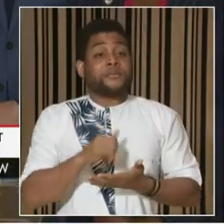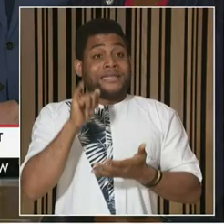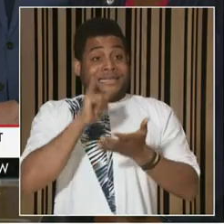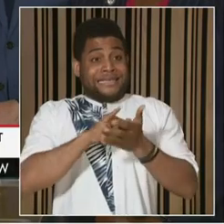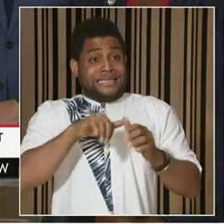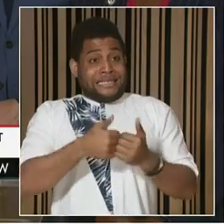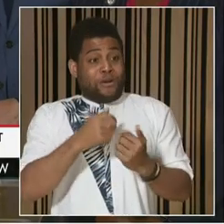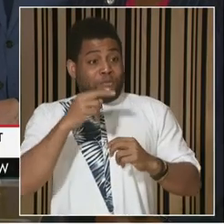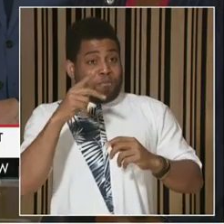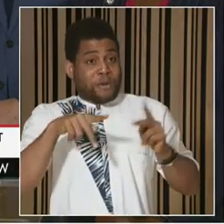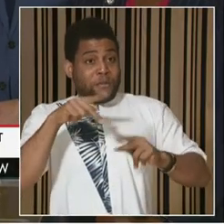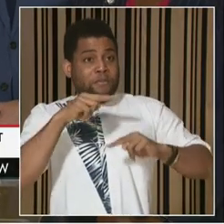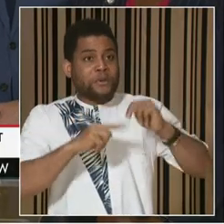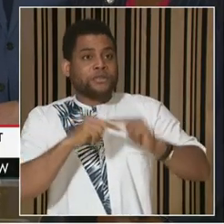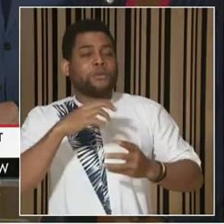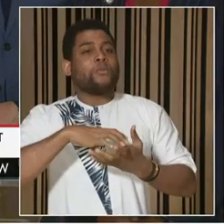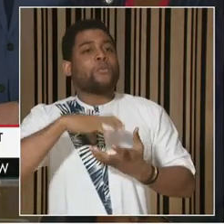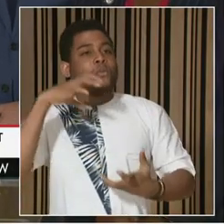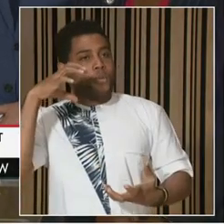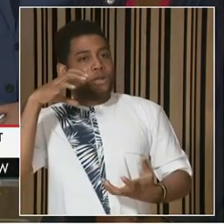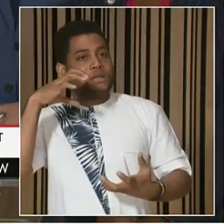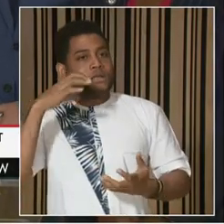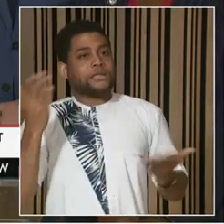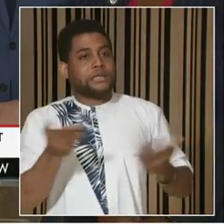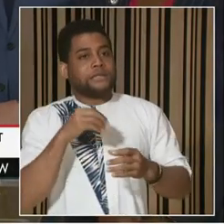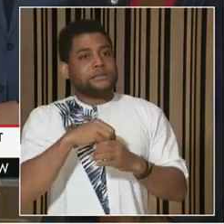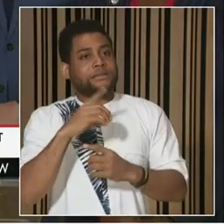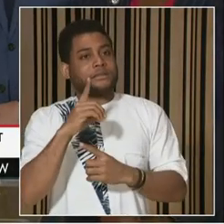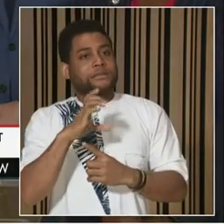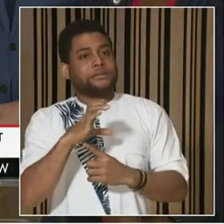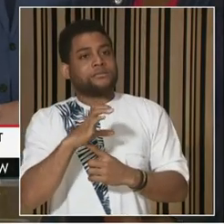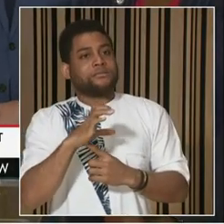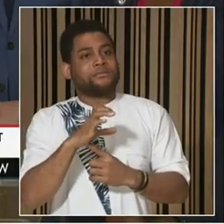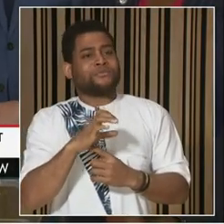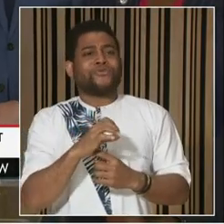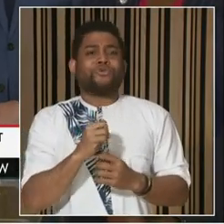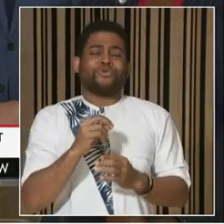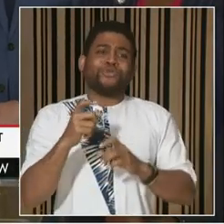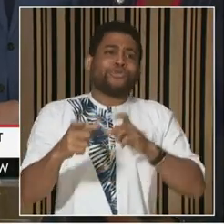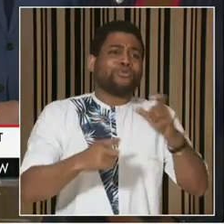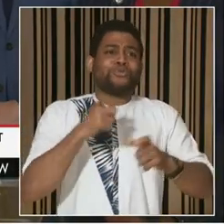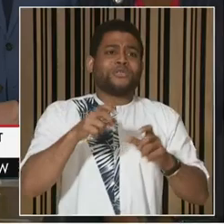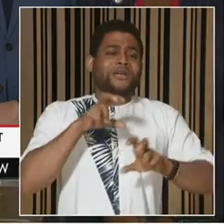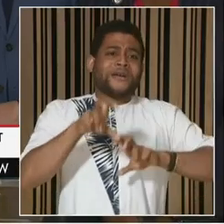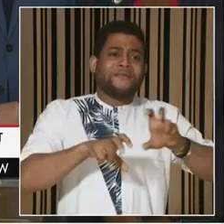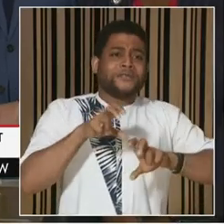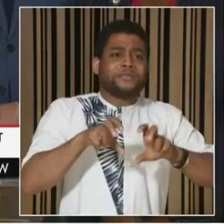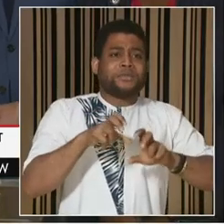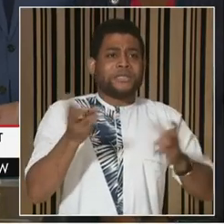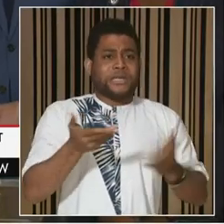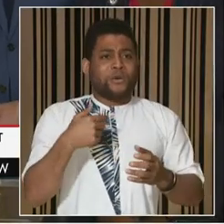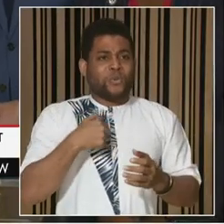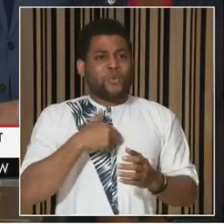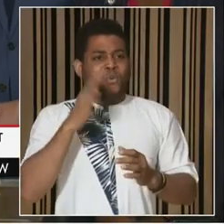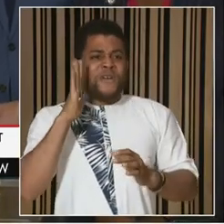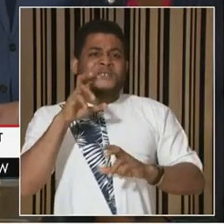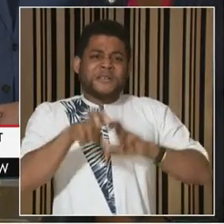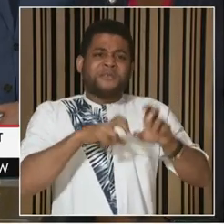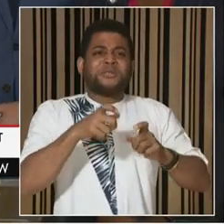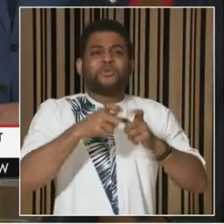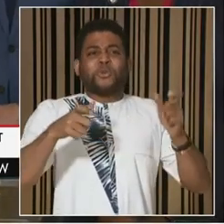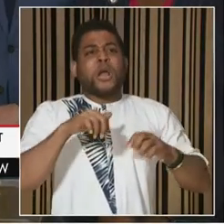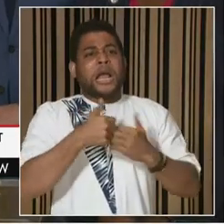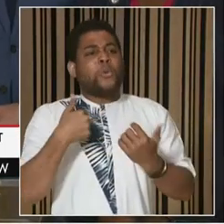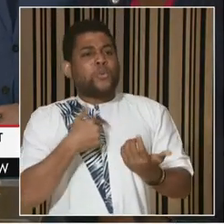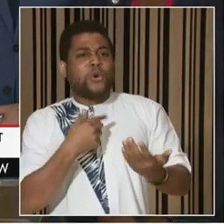build wealth largely in this city, and it is a huge investment. It will be a huge investment to how we close